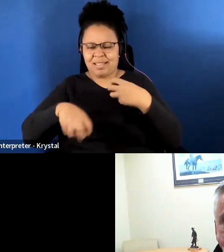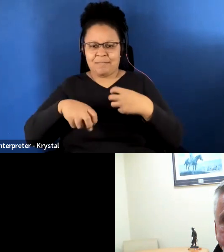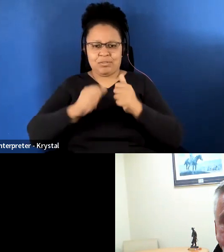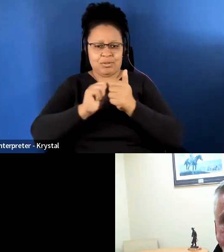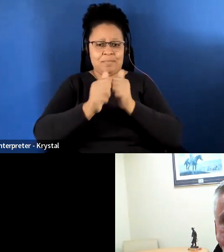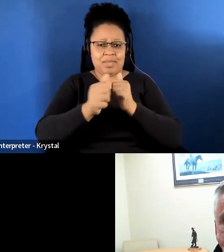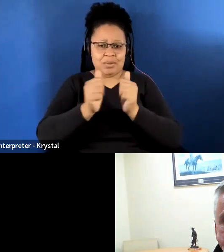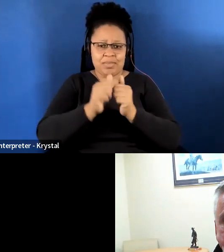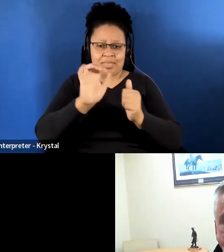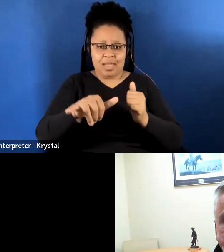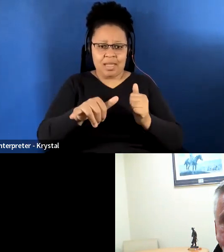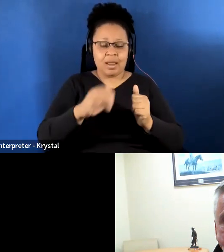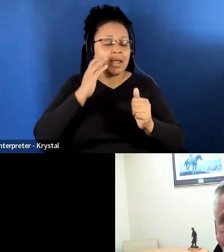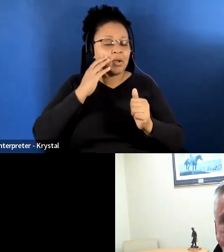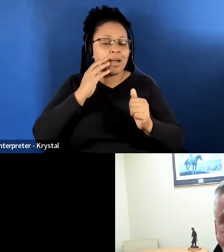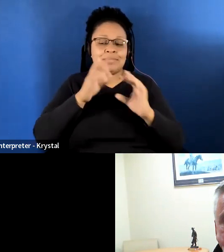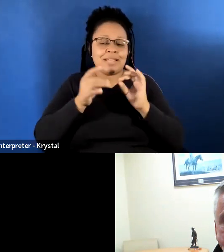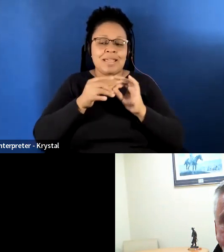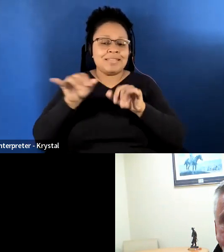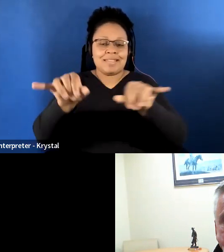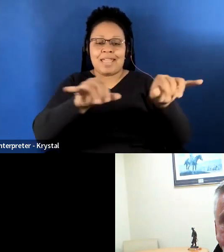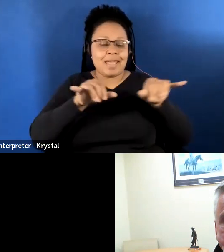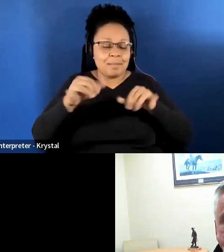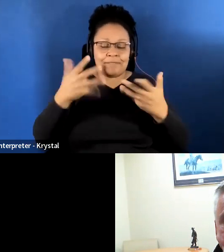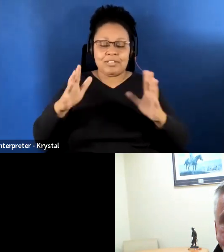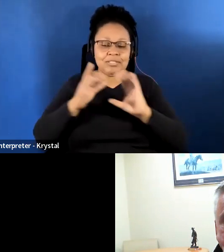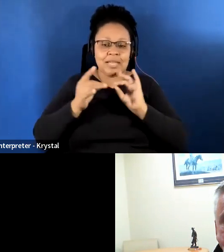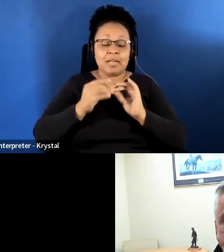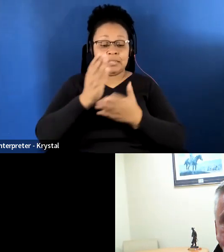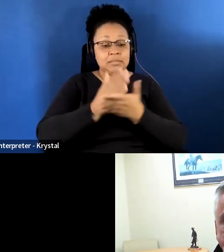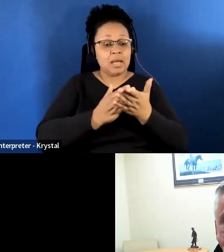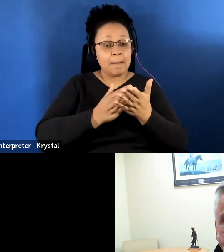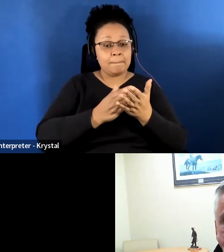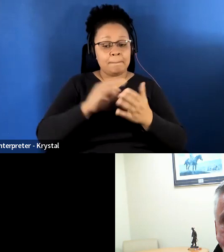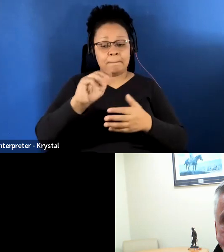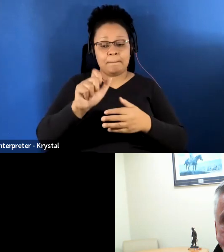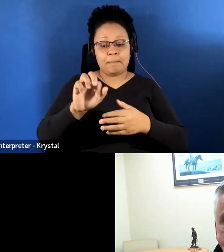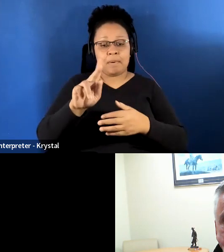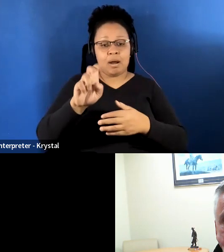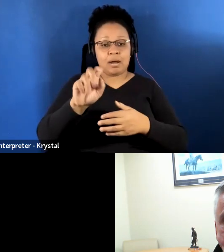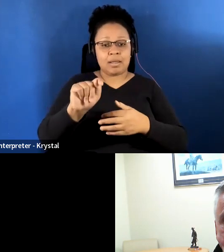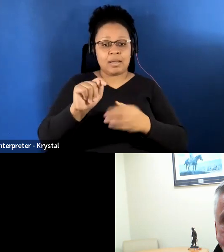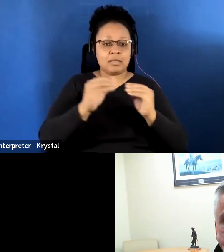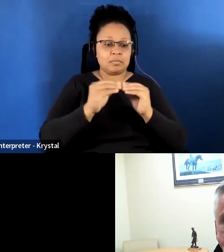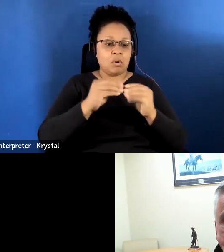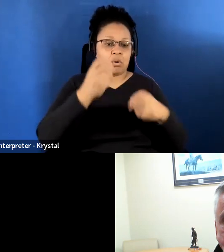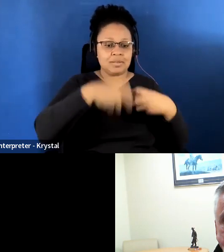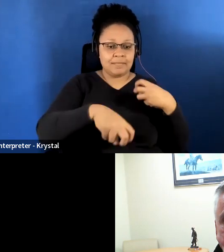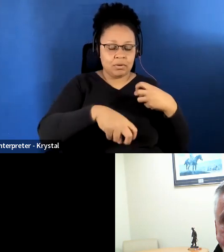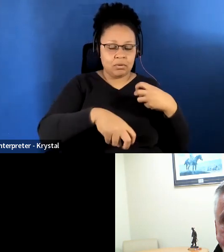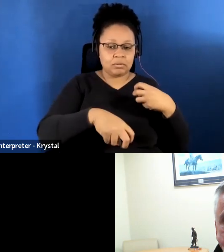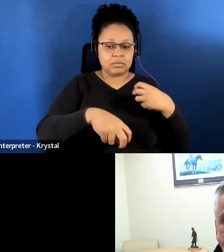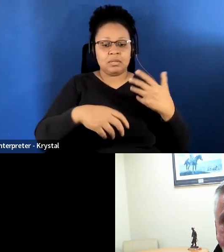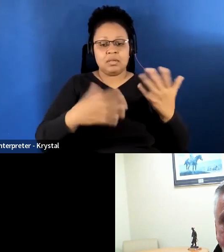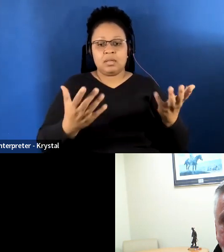just stating what all of you have stated. I think there are some markets where it's even more difficult, and our market is, and